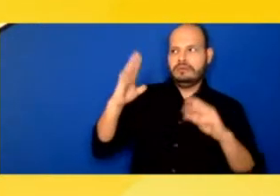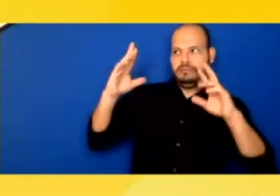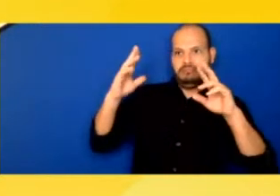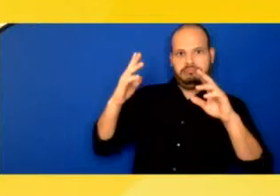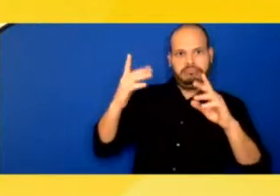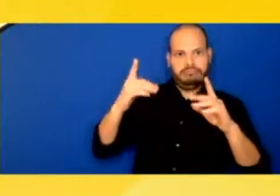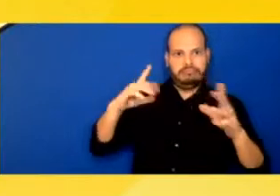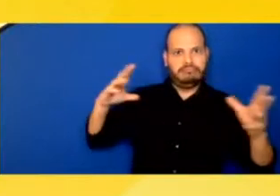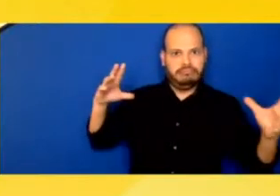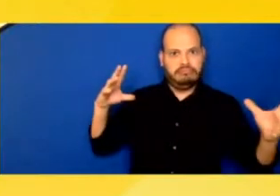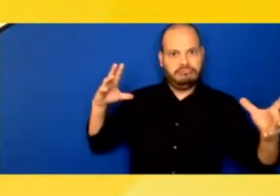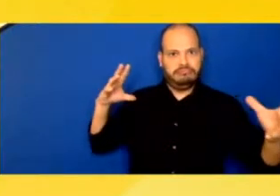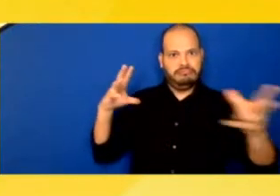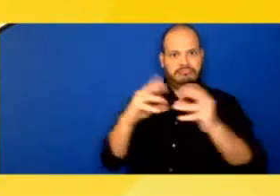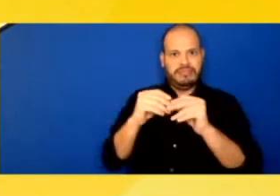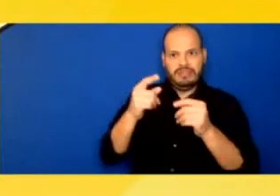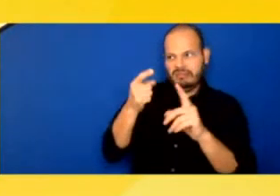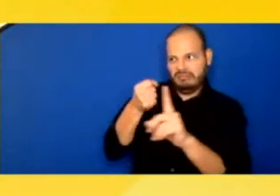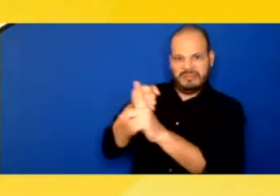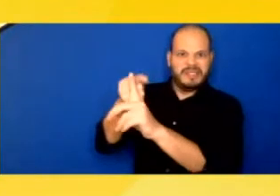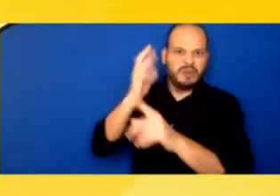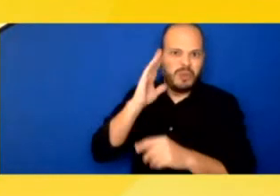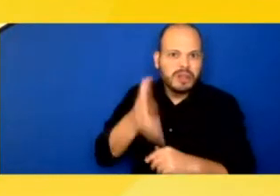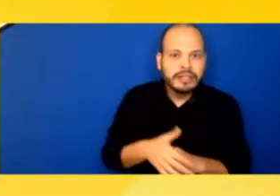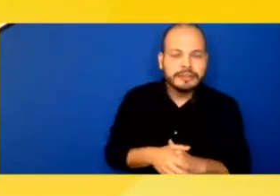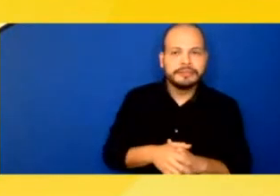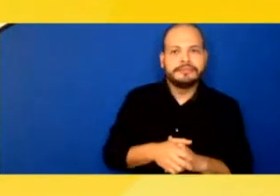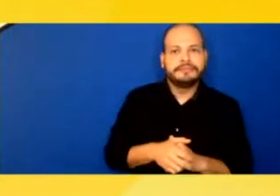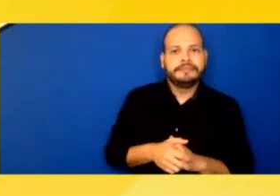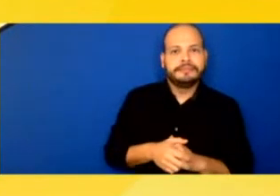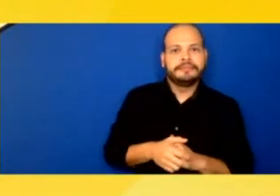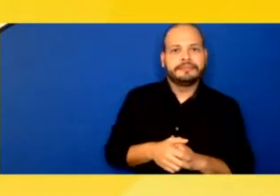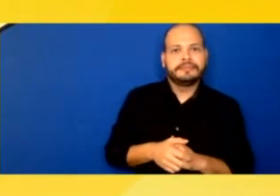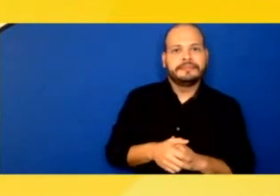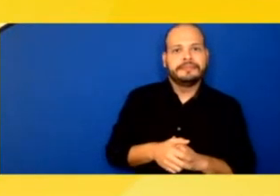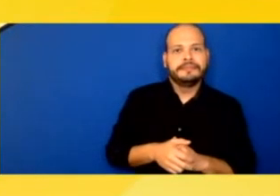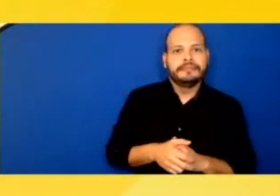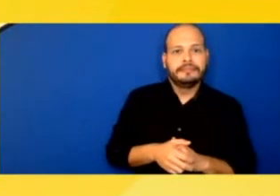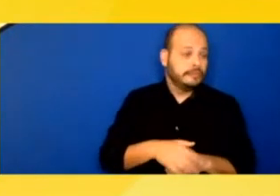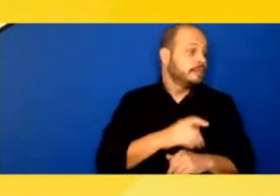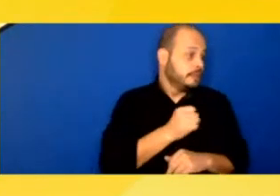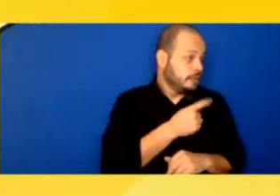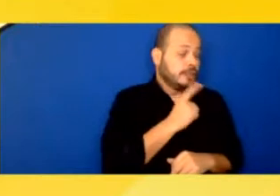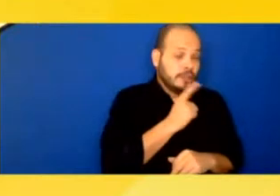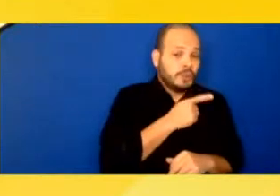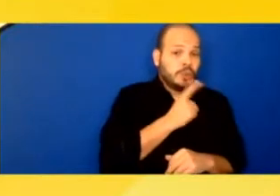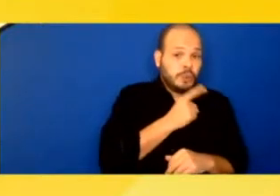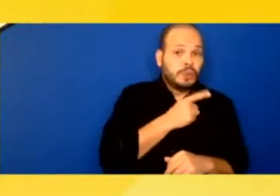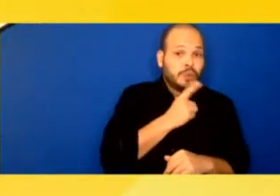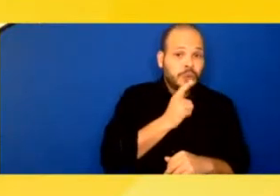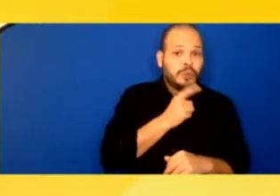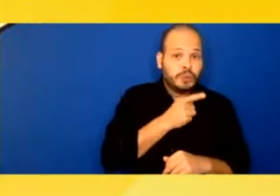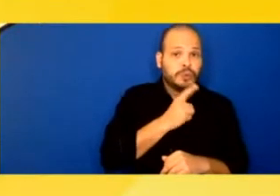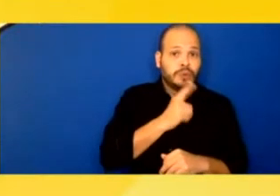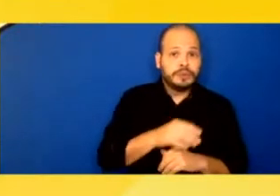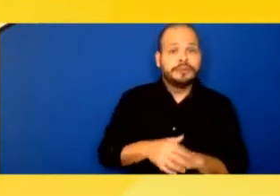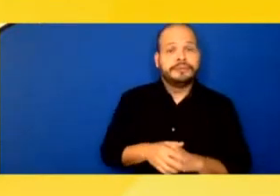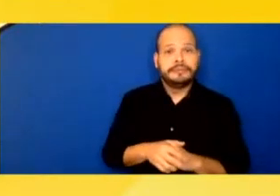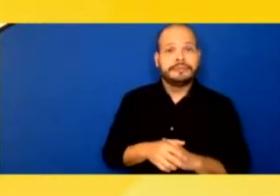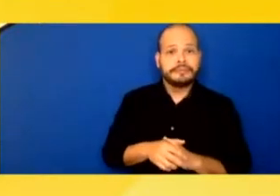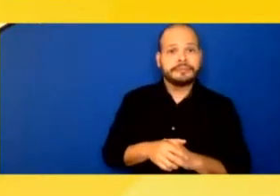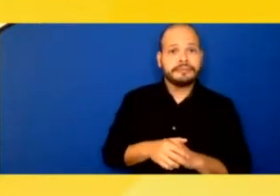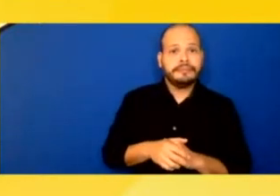That's right. And the truth of the matter is, when we look at where we are, what we need now